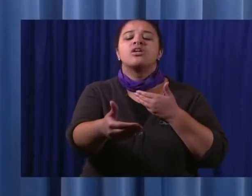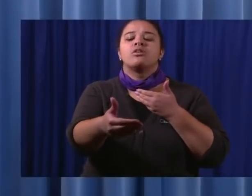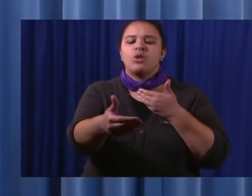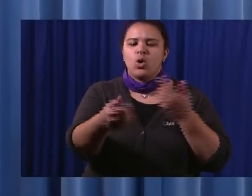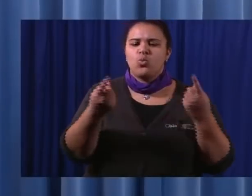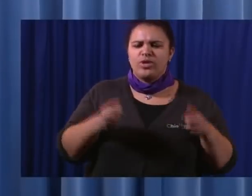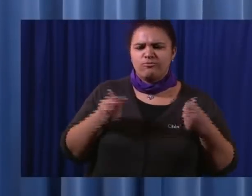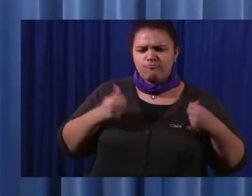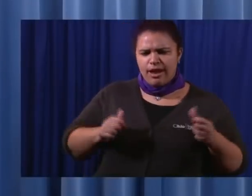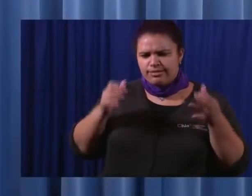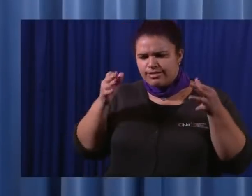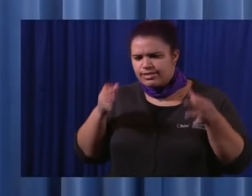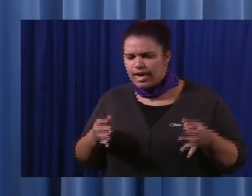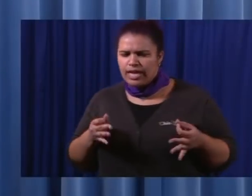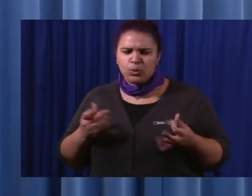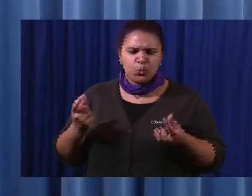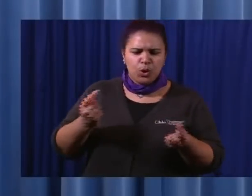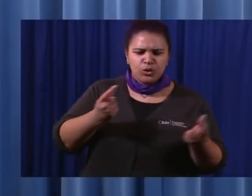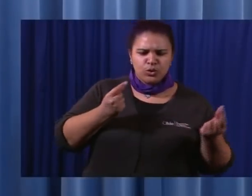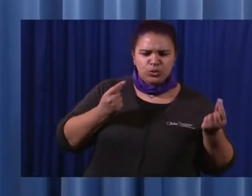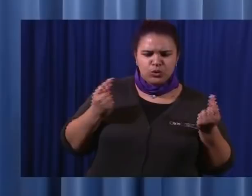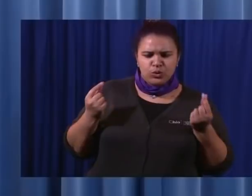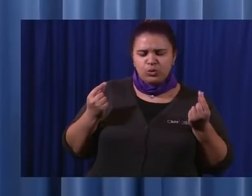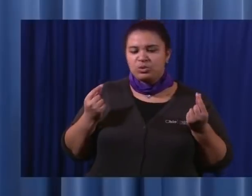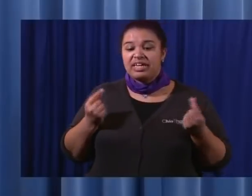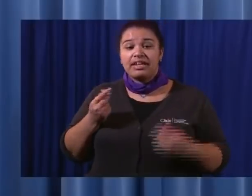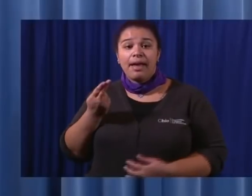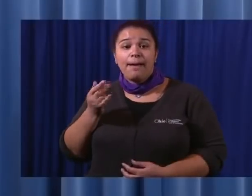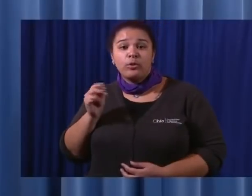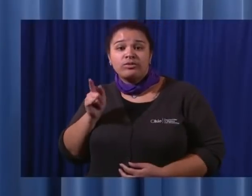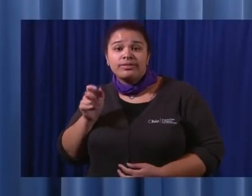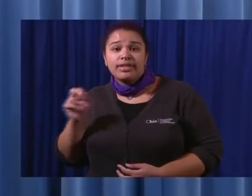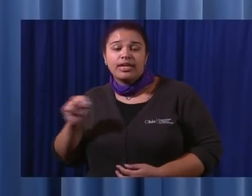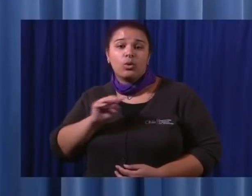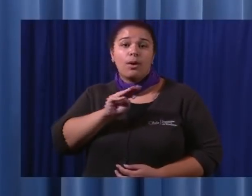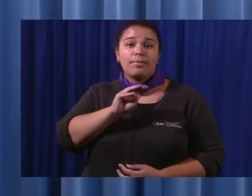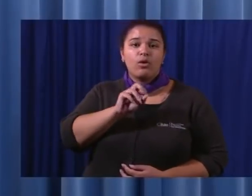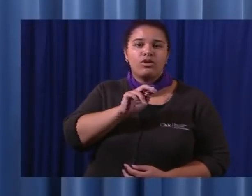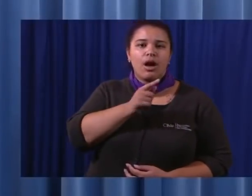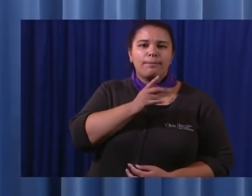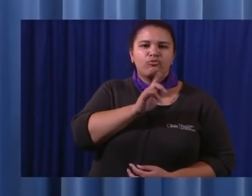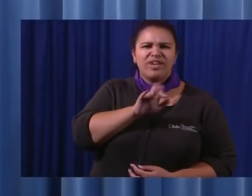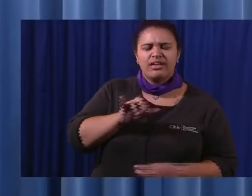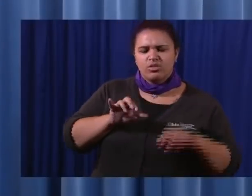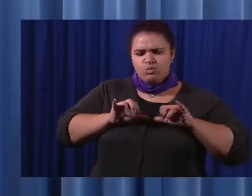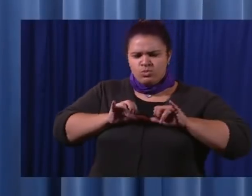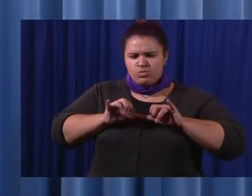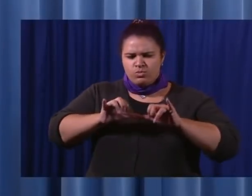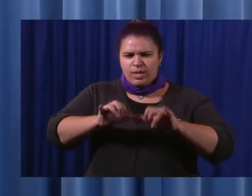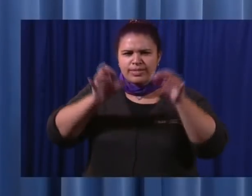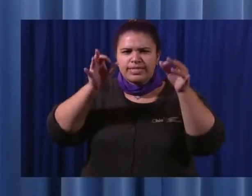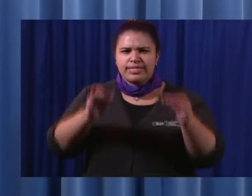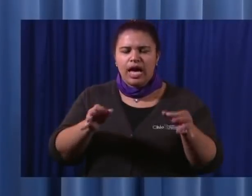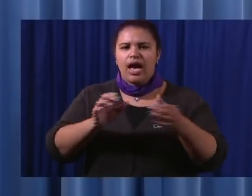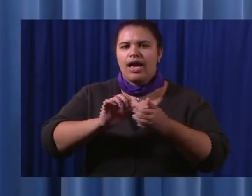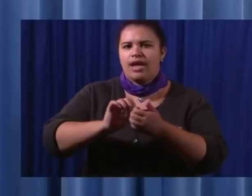some next steps need to be taken, whether in Hamilton County or Montgomery County or another part of the state? And what will that next step be? Would it be